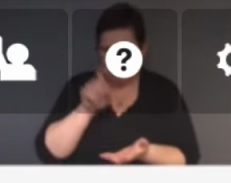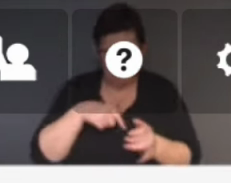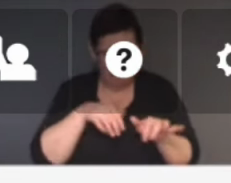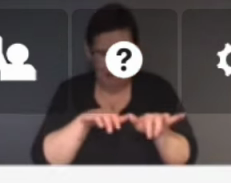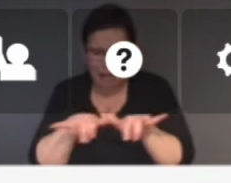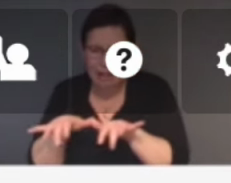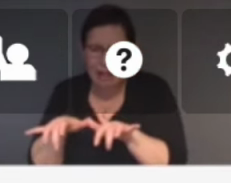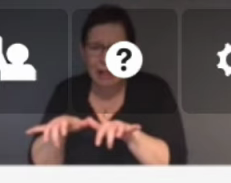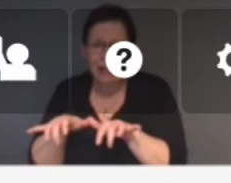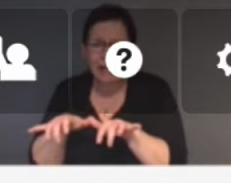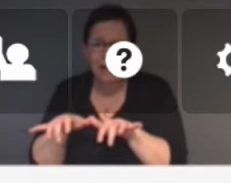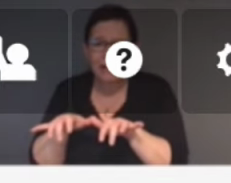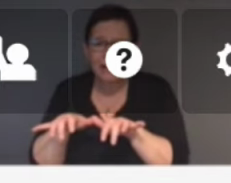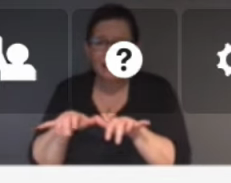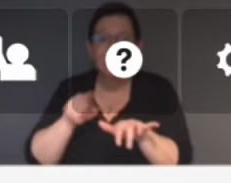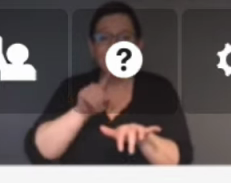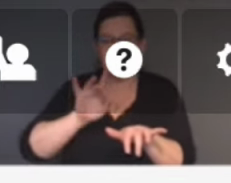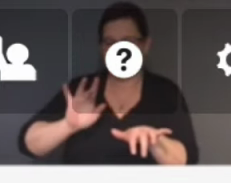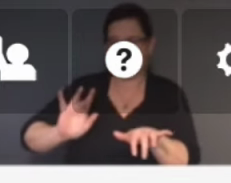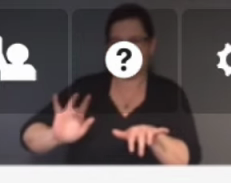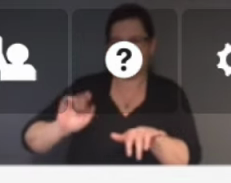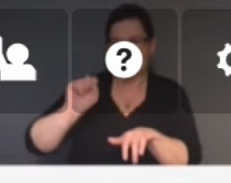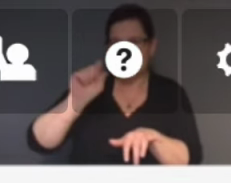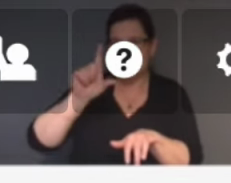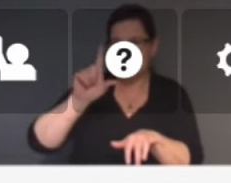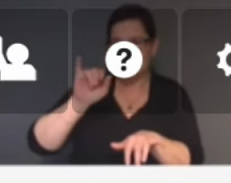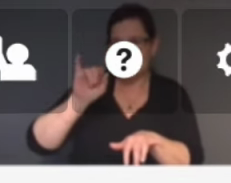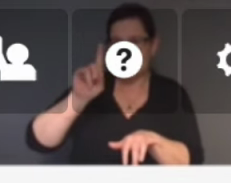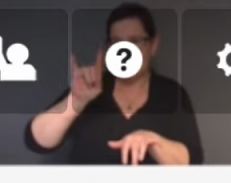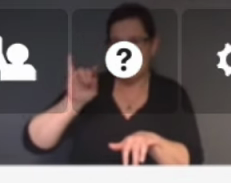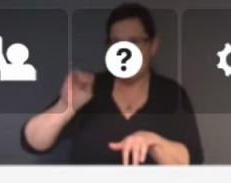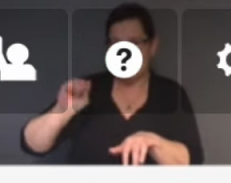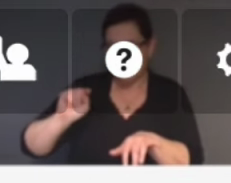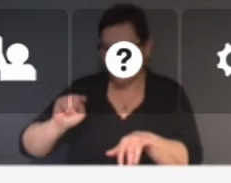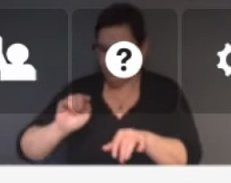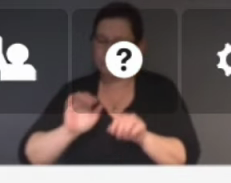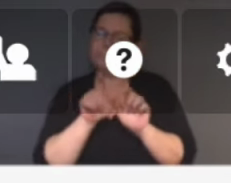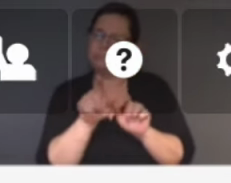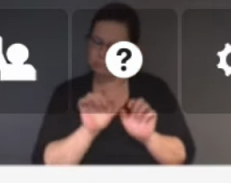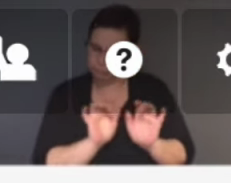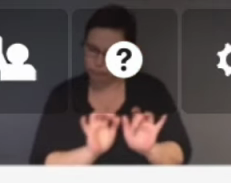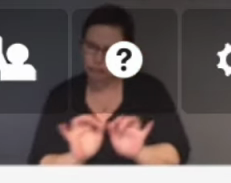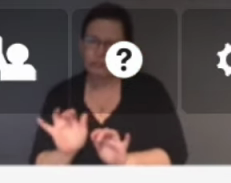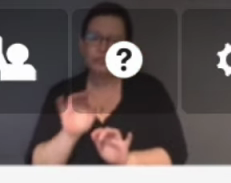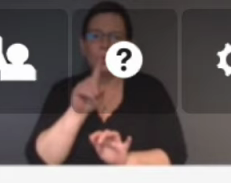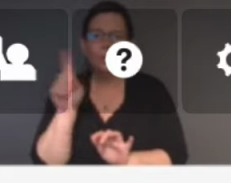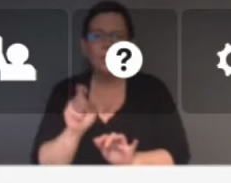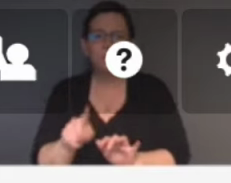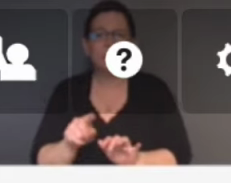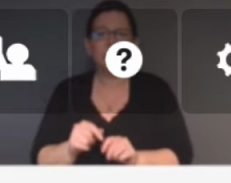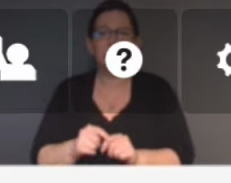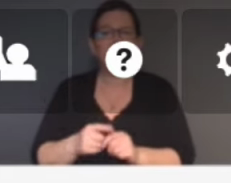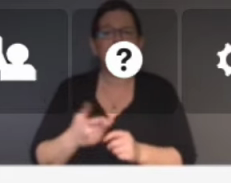Slido. The Slido window should already be open on your screen when you join the